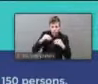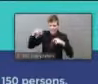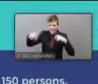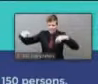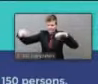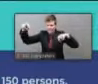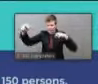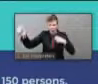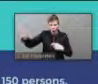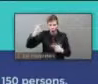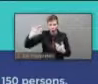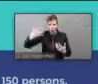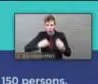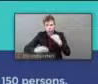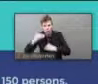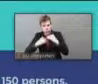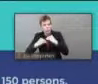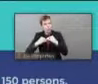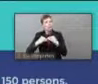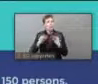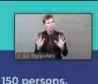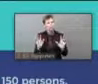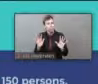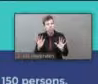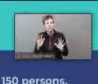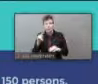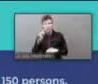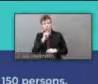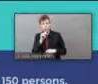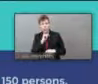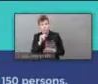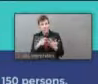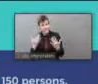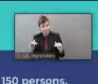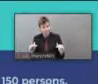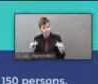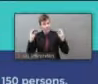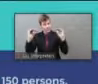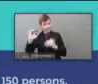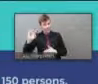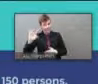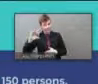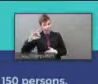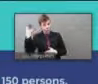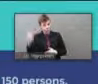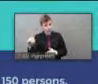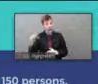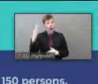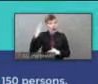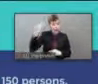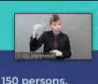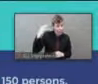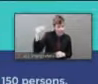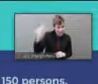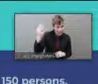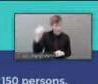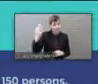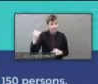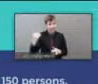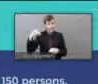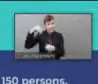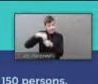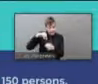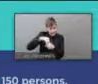and 75% of outdoor capacity. So again, nearly no restrictions at all. Large